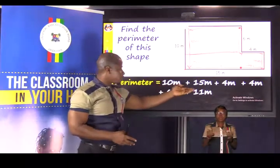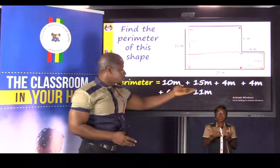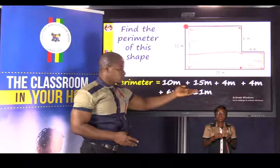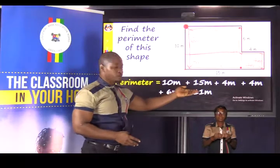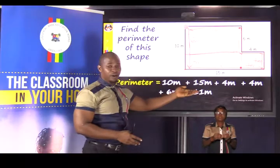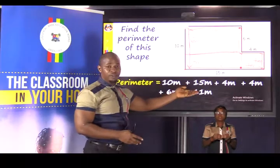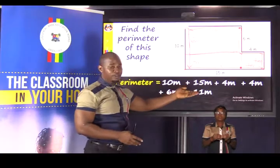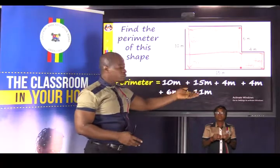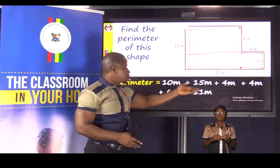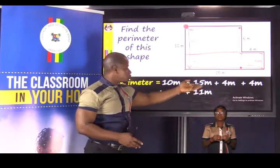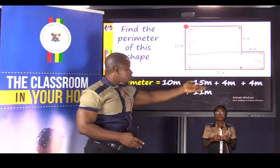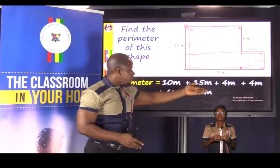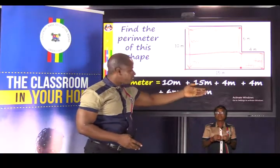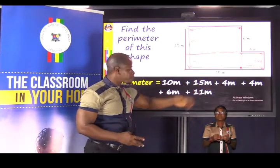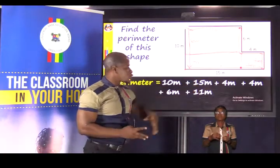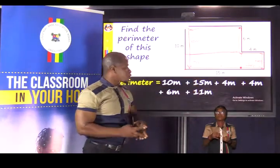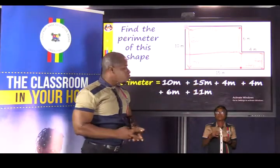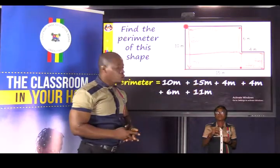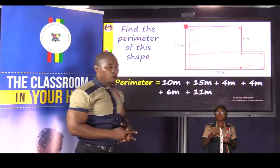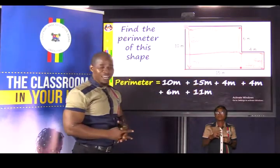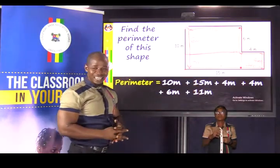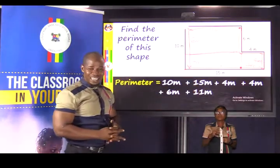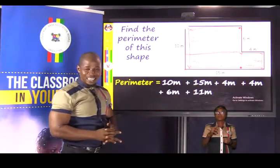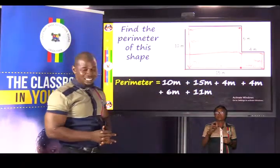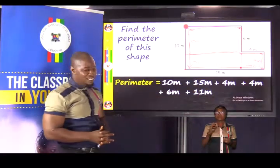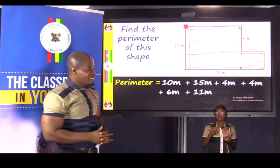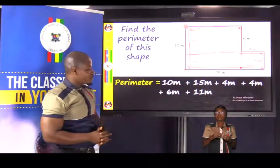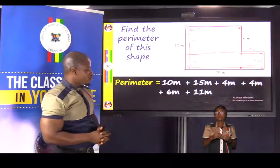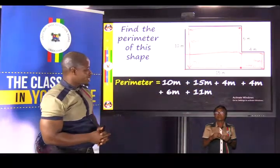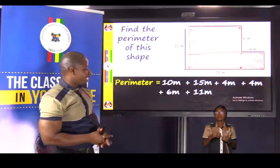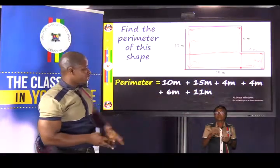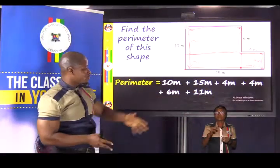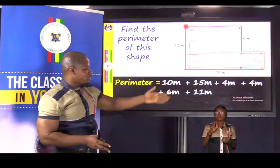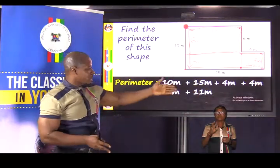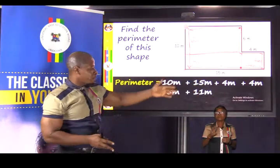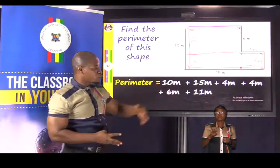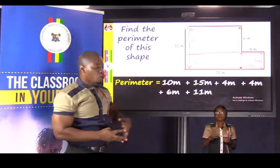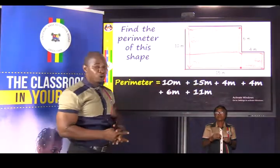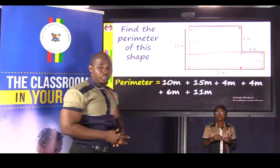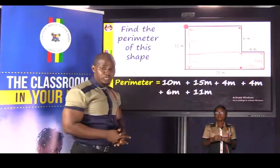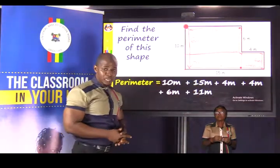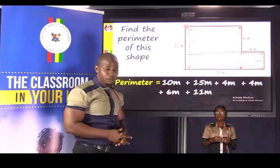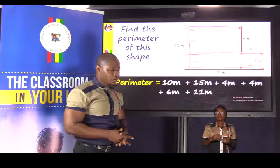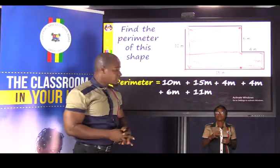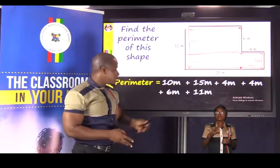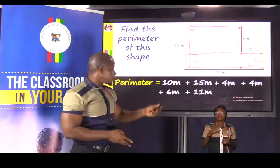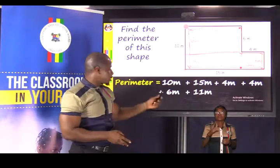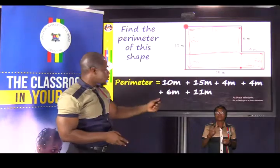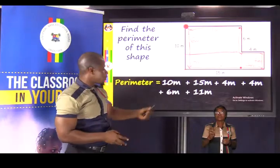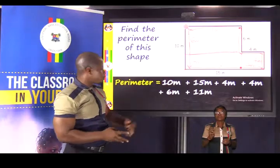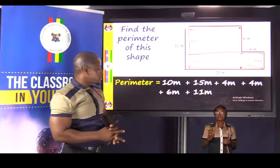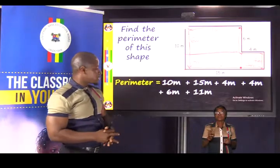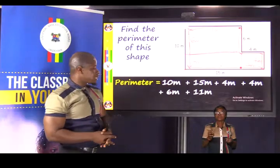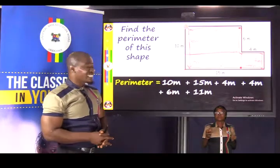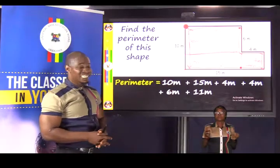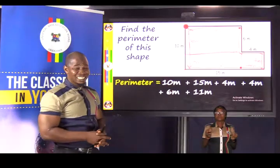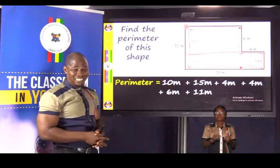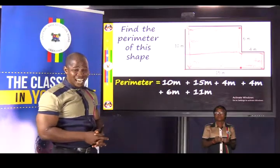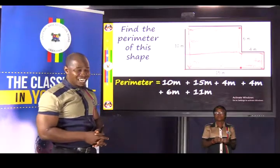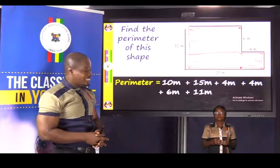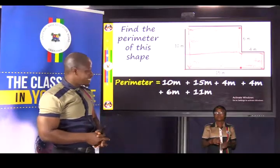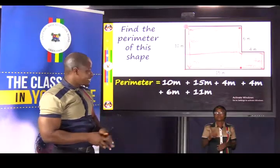plus 15 is 25. 25 plus 4 is 29. 29 plus 4 is 33. 33 plus 6